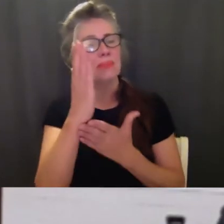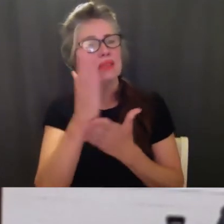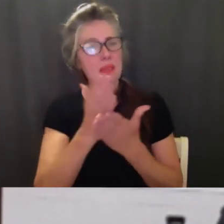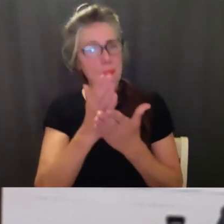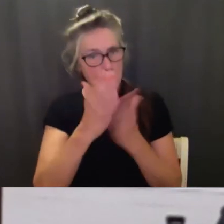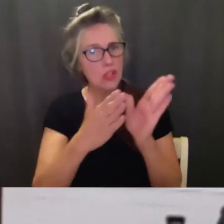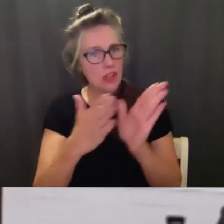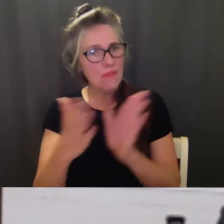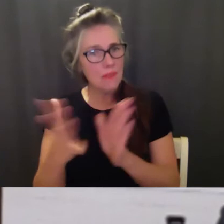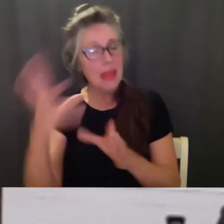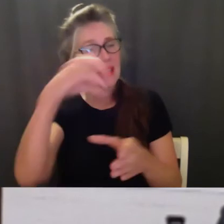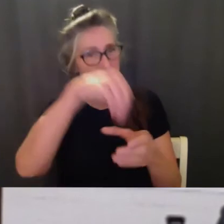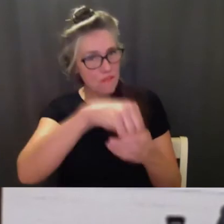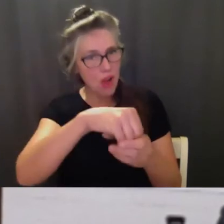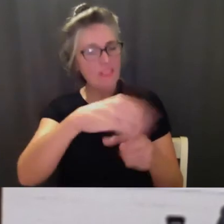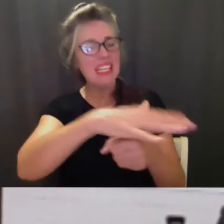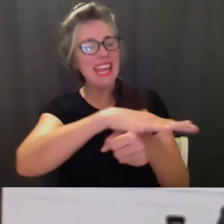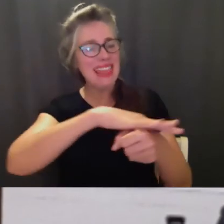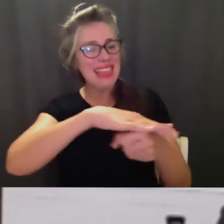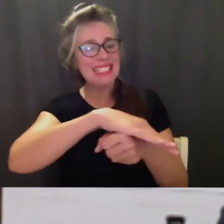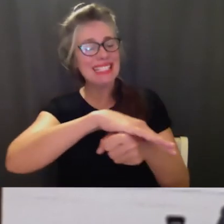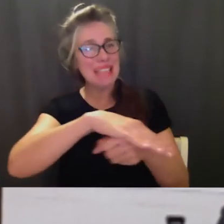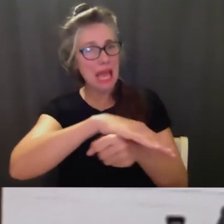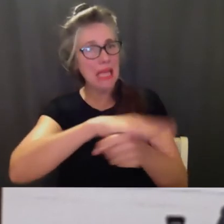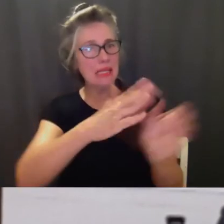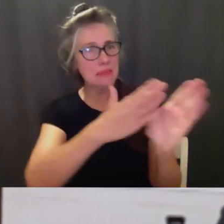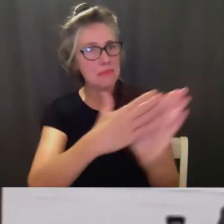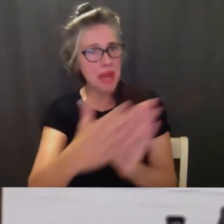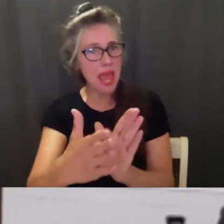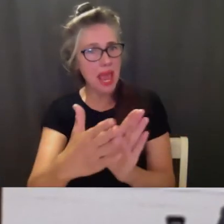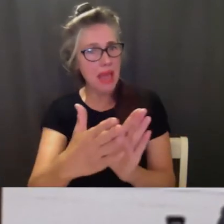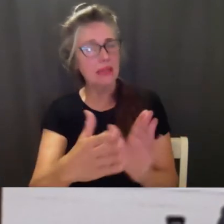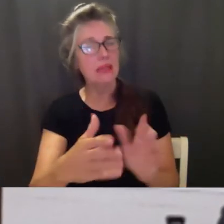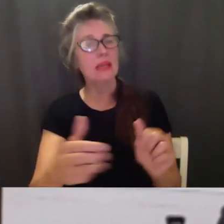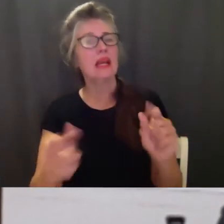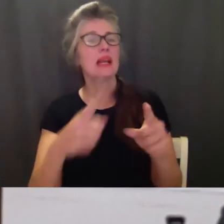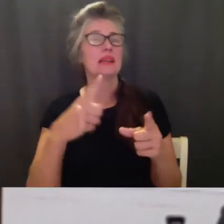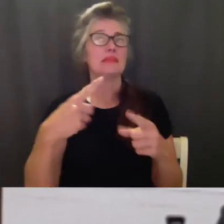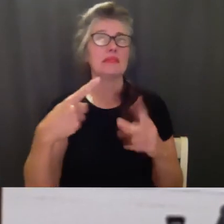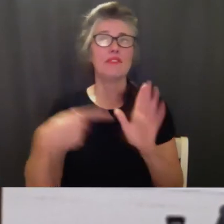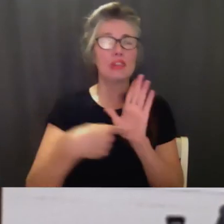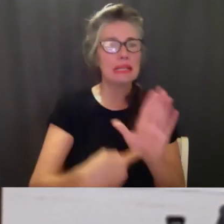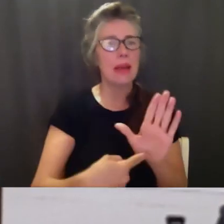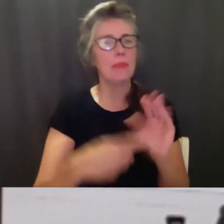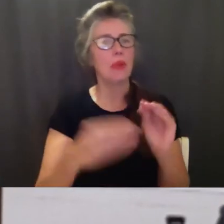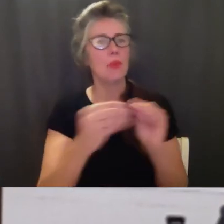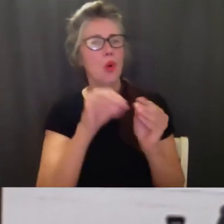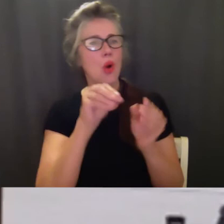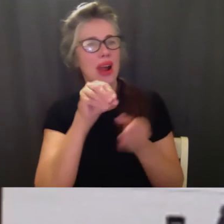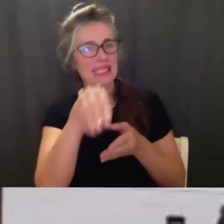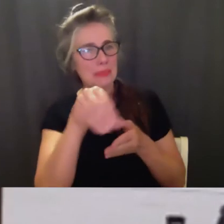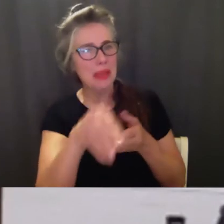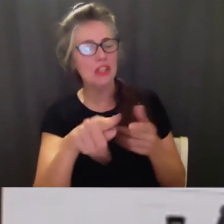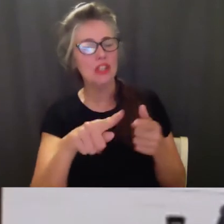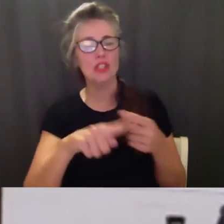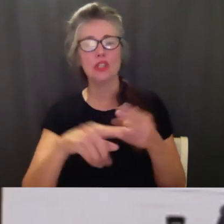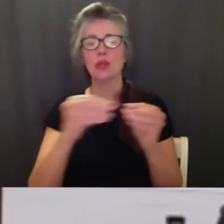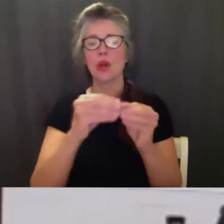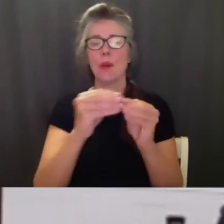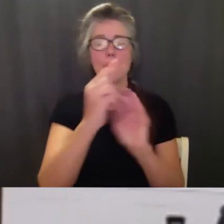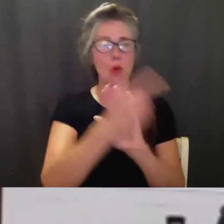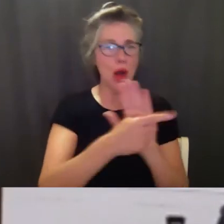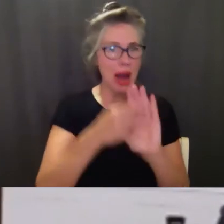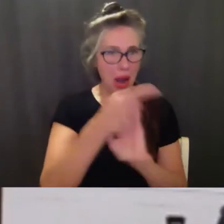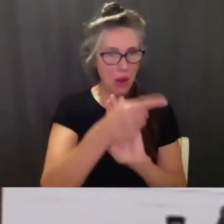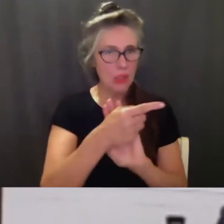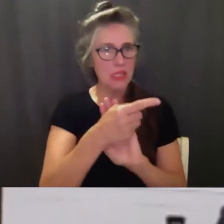plan will be embedded in the school plan, such as additional expenditures, extra hours, that will